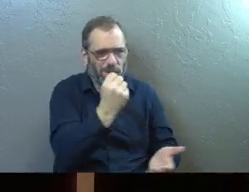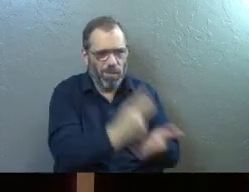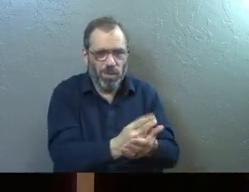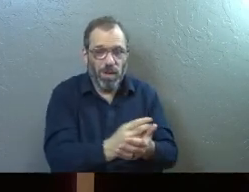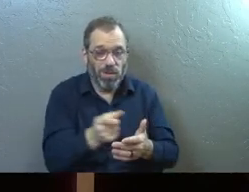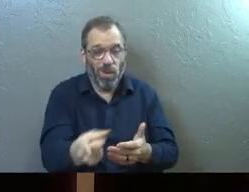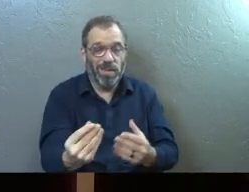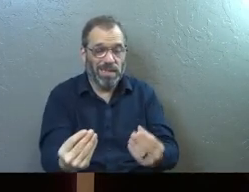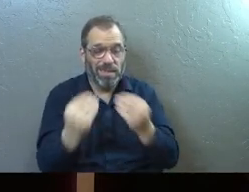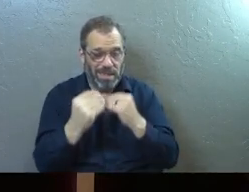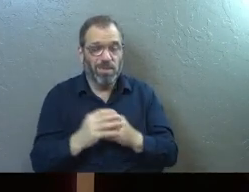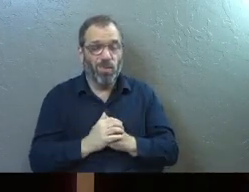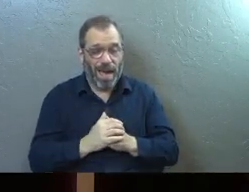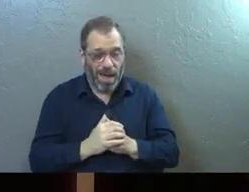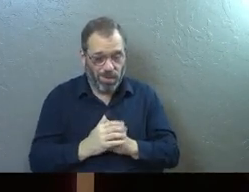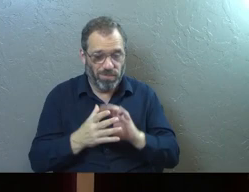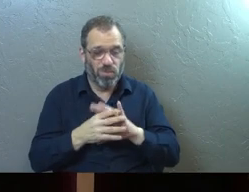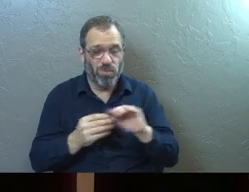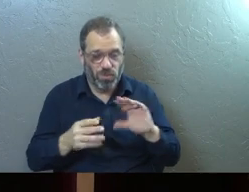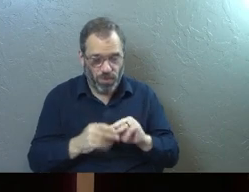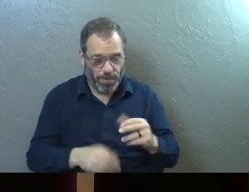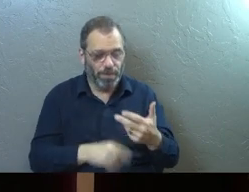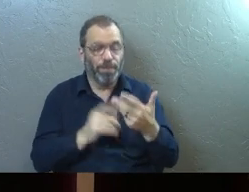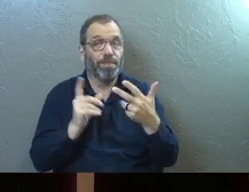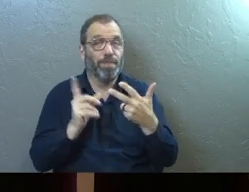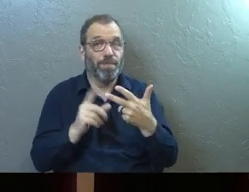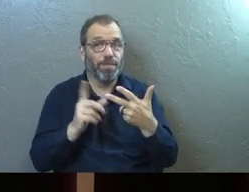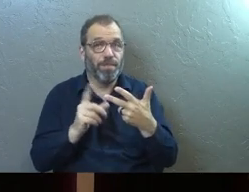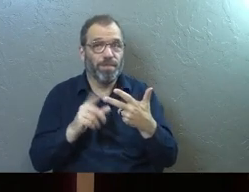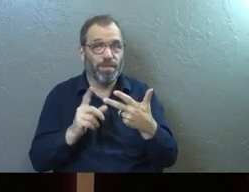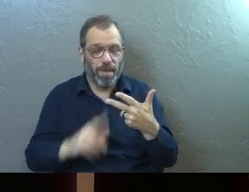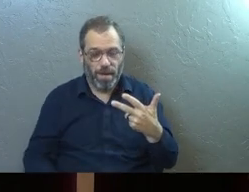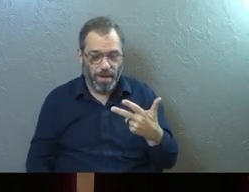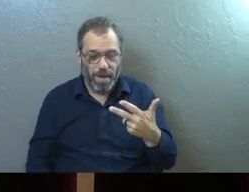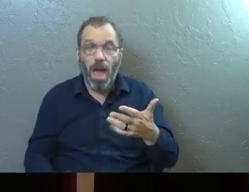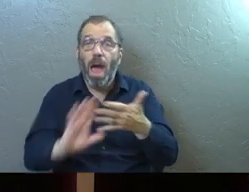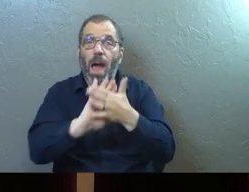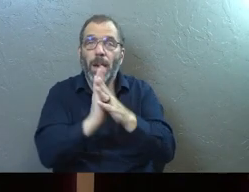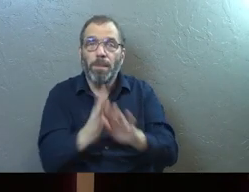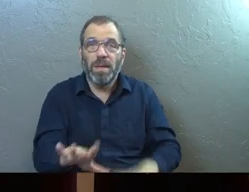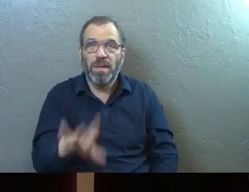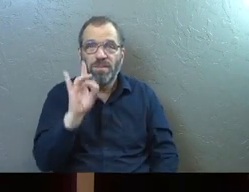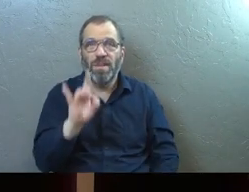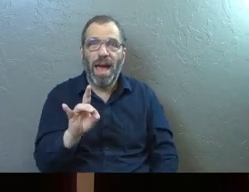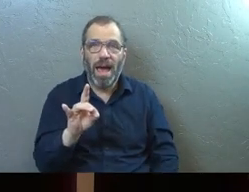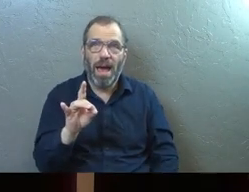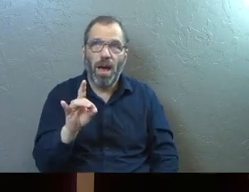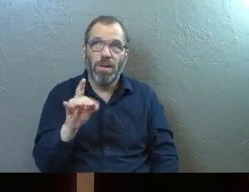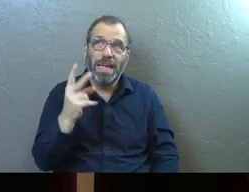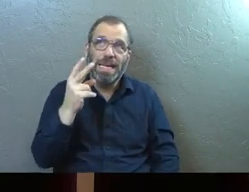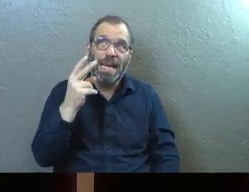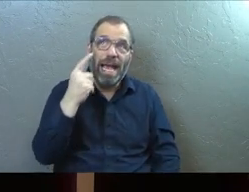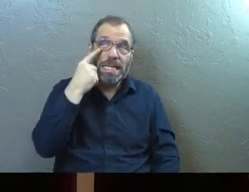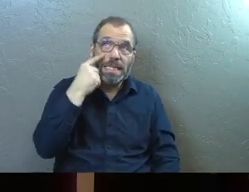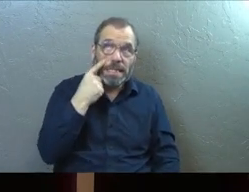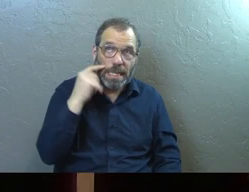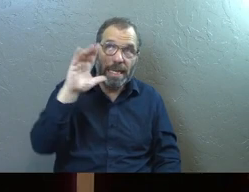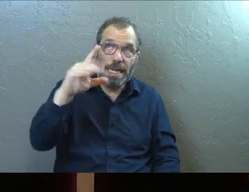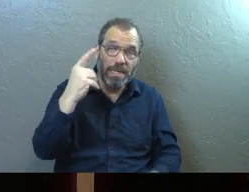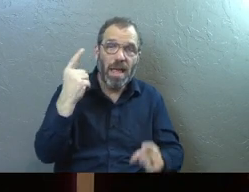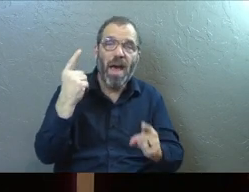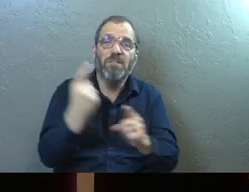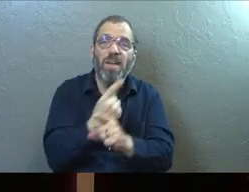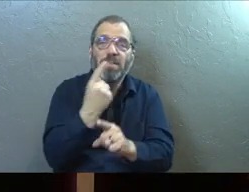Mary teaches us in this story. And number three, peace is found in seeing God's faithfulness through the